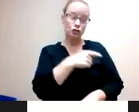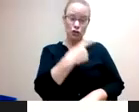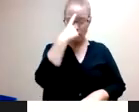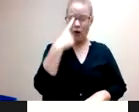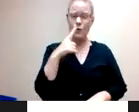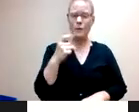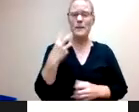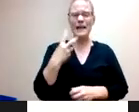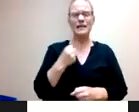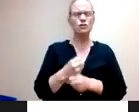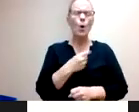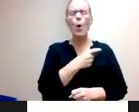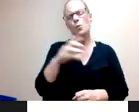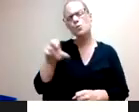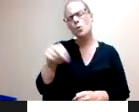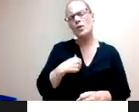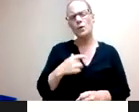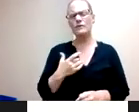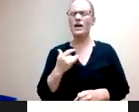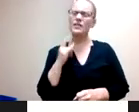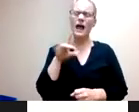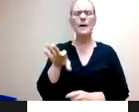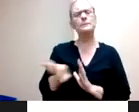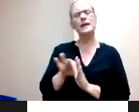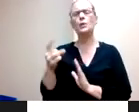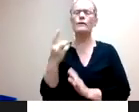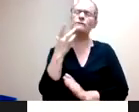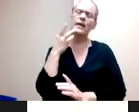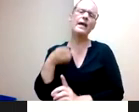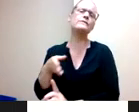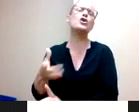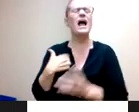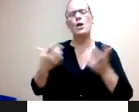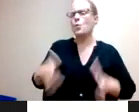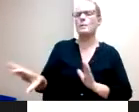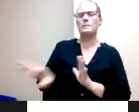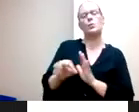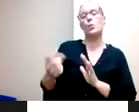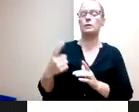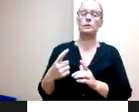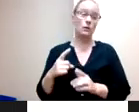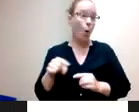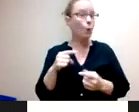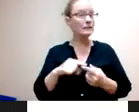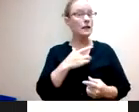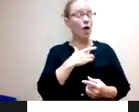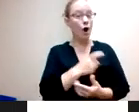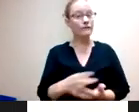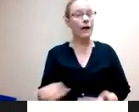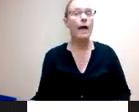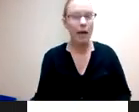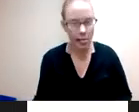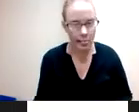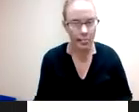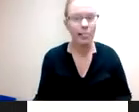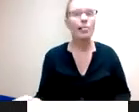oh no, they'll feel that I'm making one the special child, so I won't appoint. And only when she was getting admitted in heart failure, we